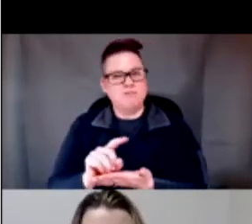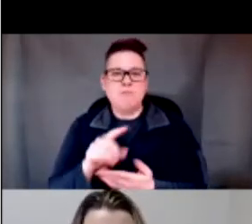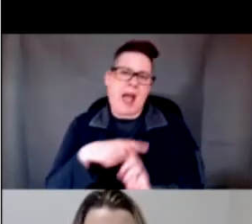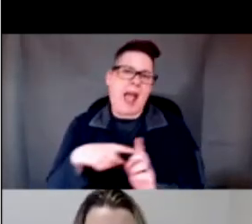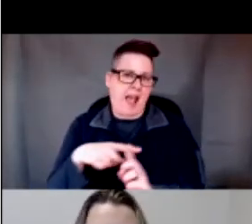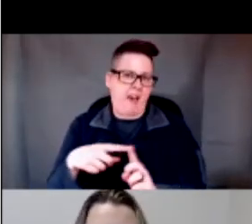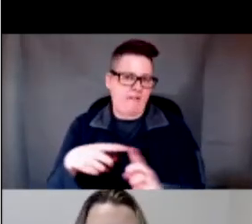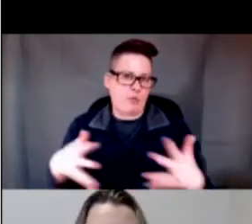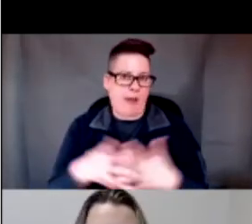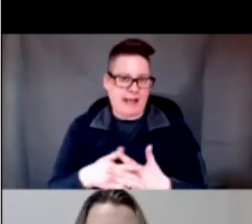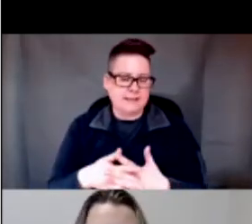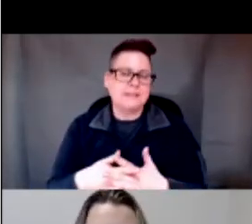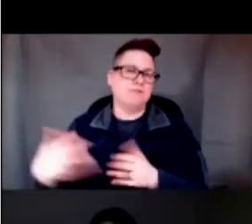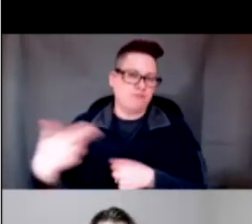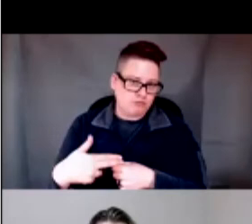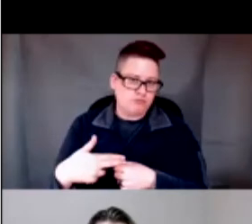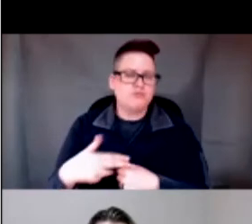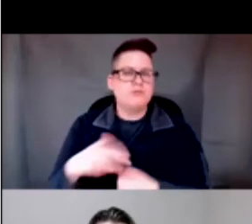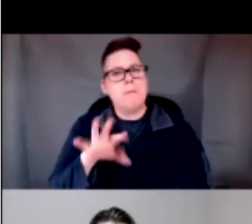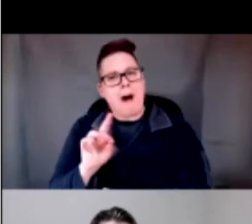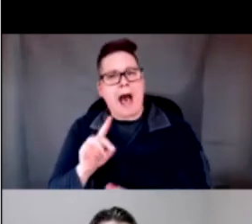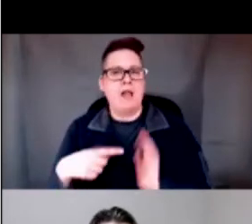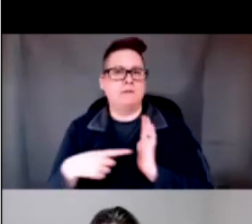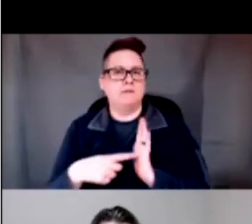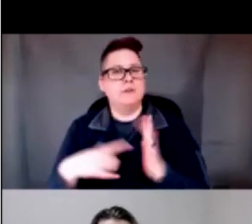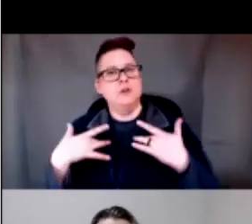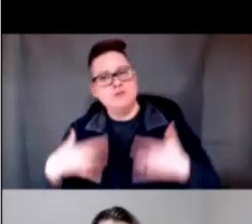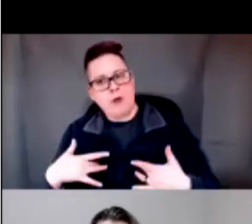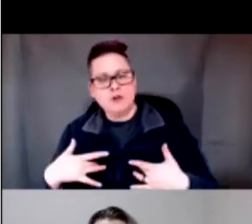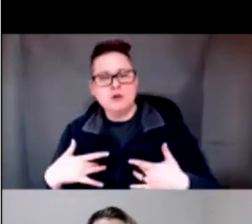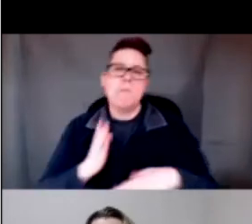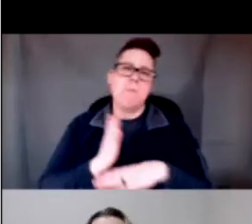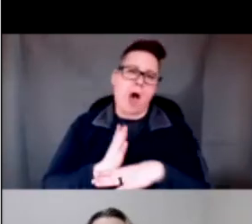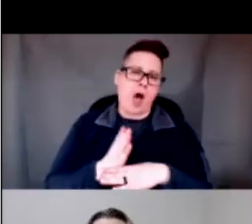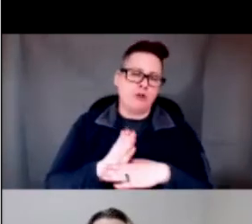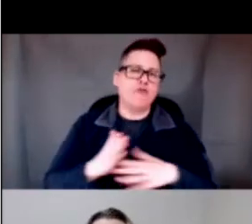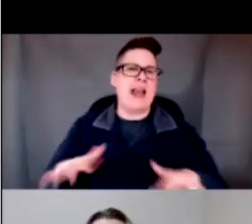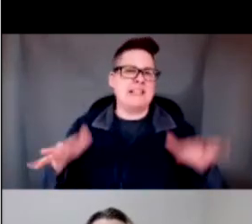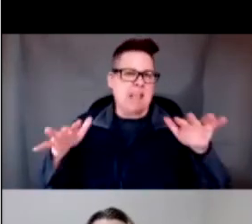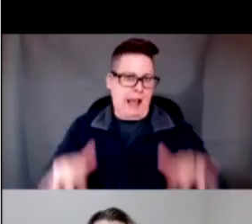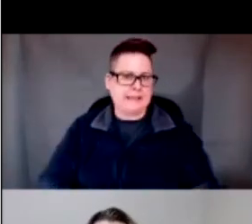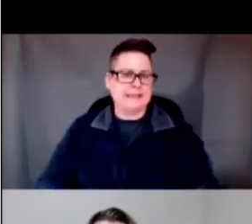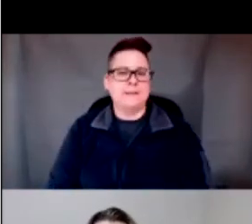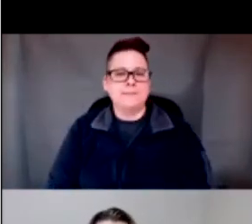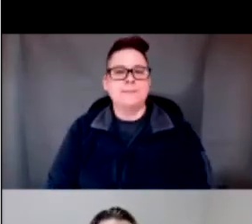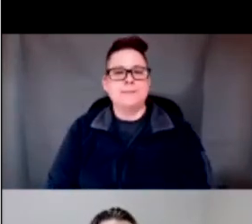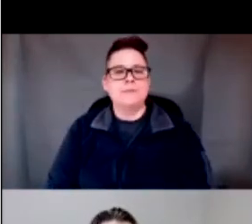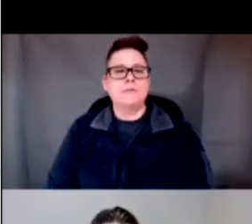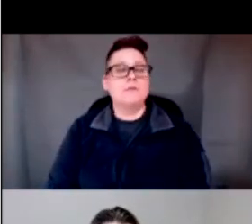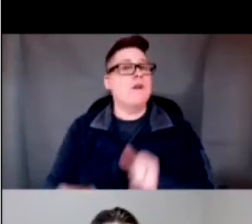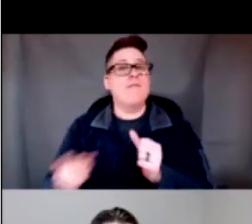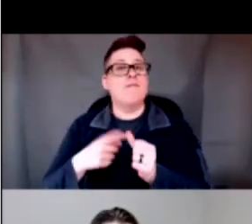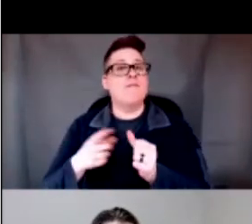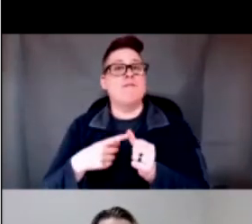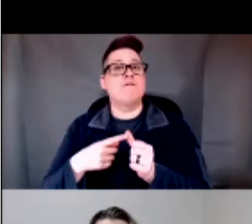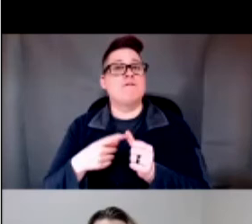her pregnancy, with mild symptoms of depression and moderate anxiety. When she first entered